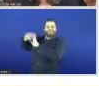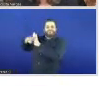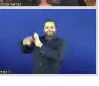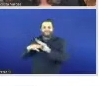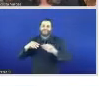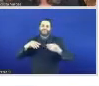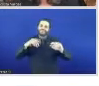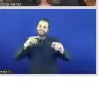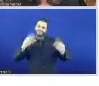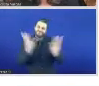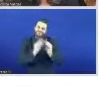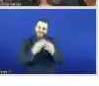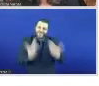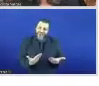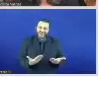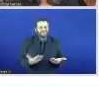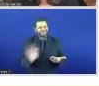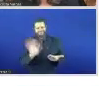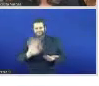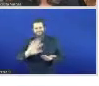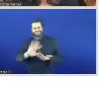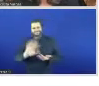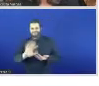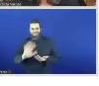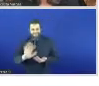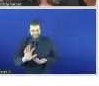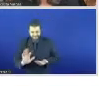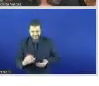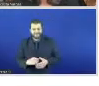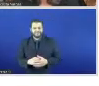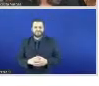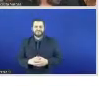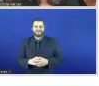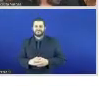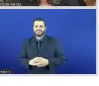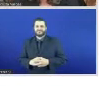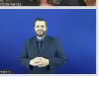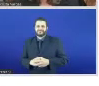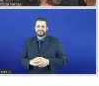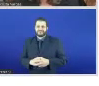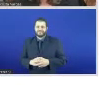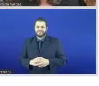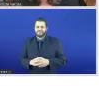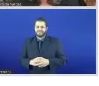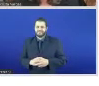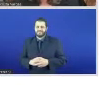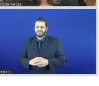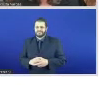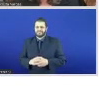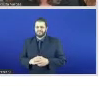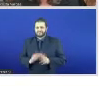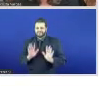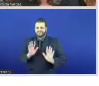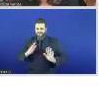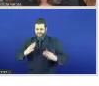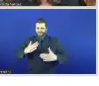that particularly for women of my generation who did not have our Beijing moment is a profound sadness, but